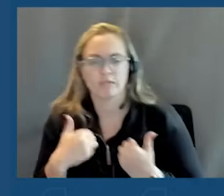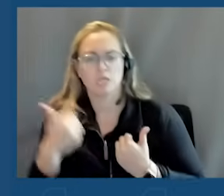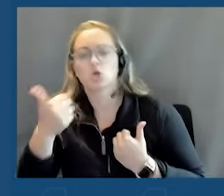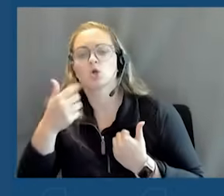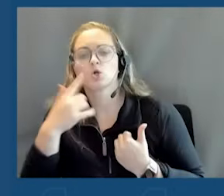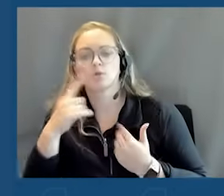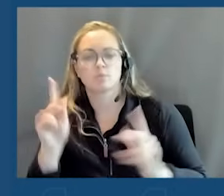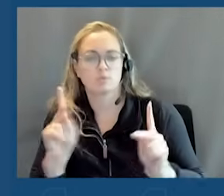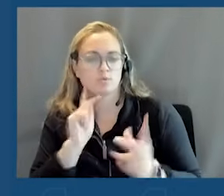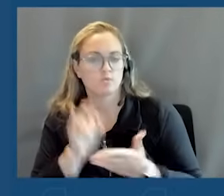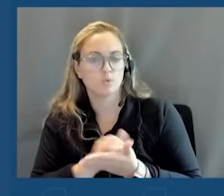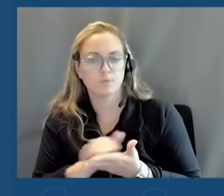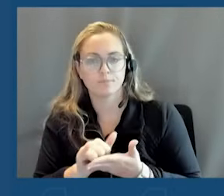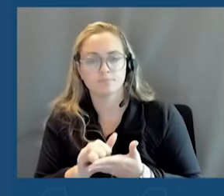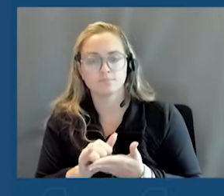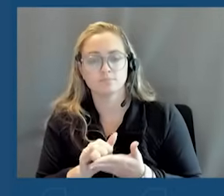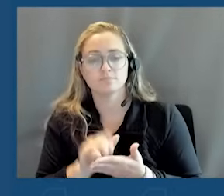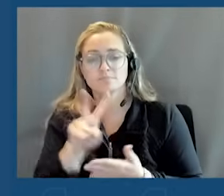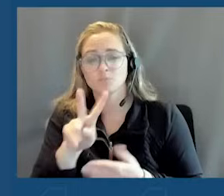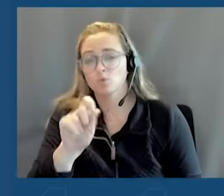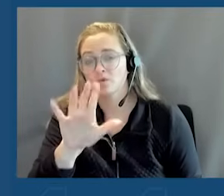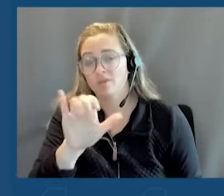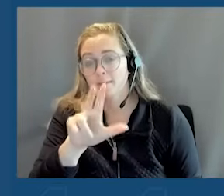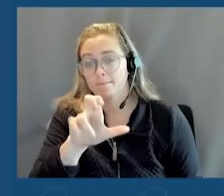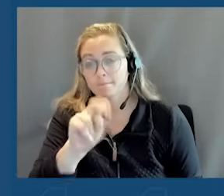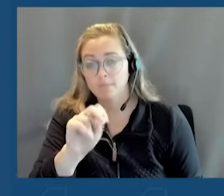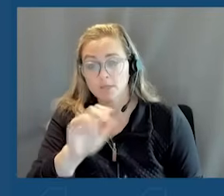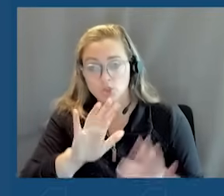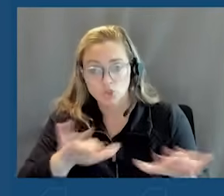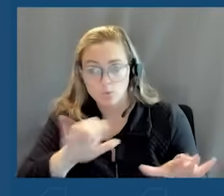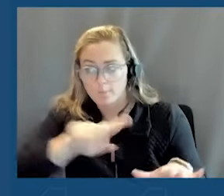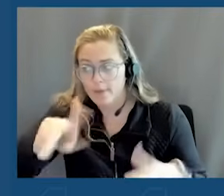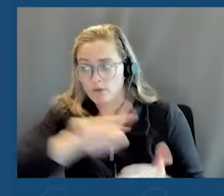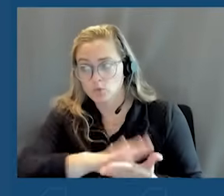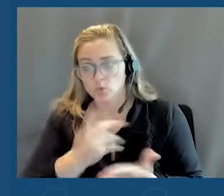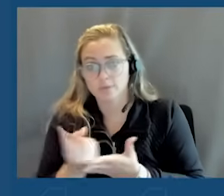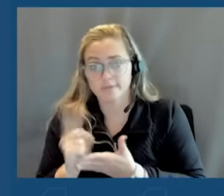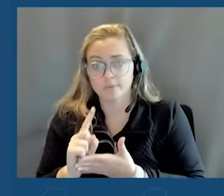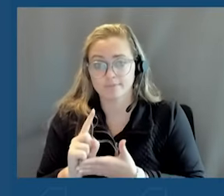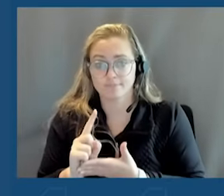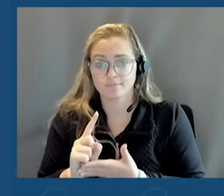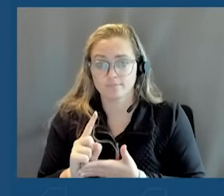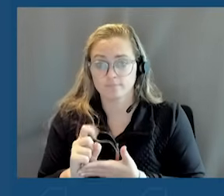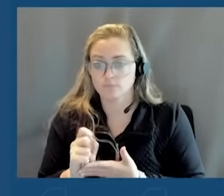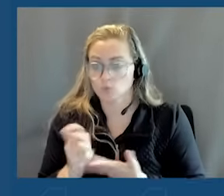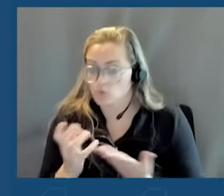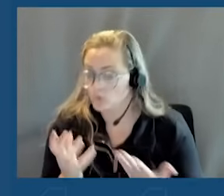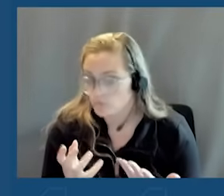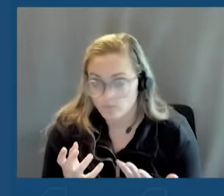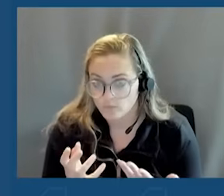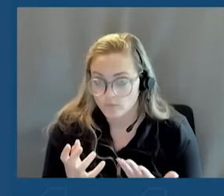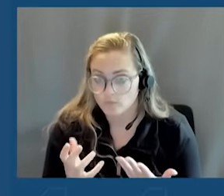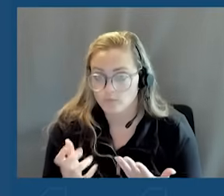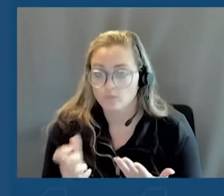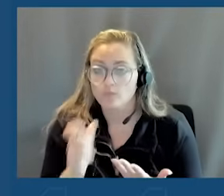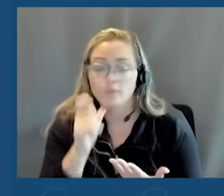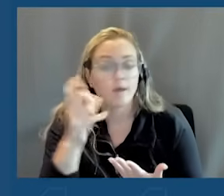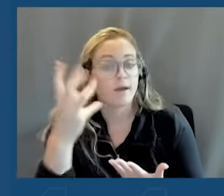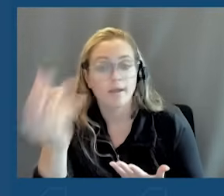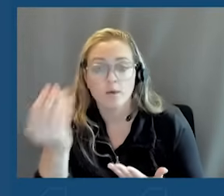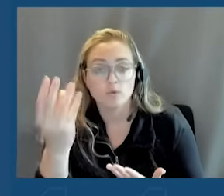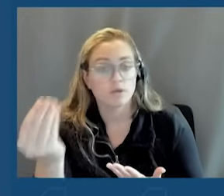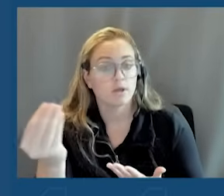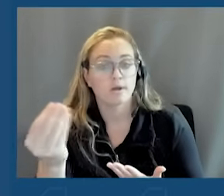York. And 2.5 million children went back to school in New York last week. So they're not outdoors,